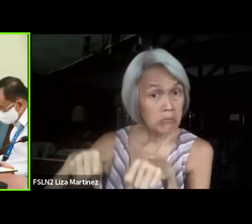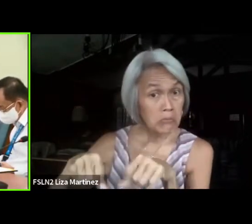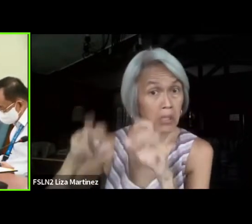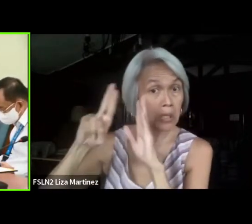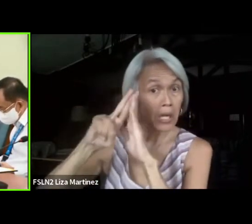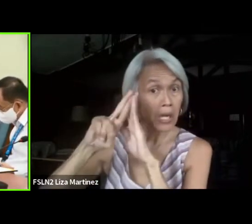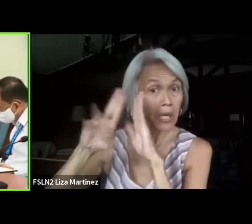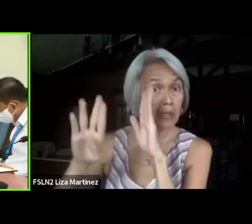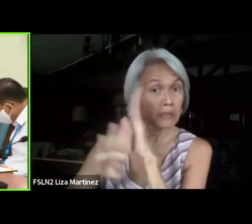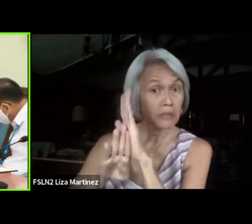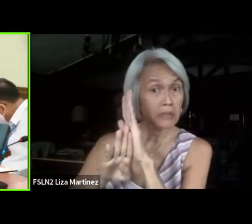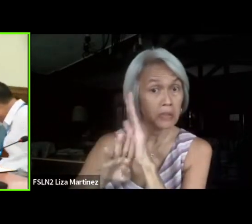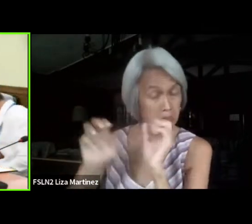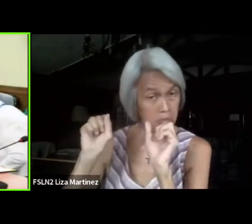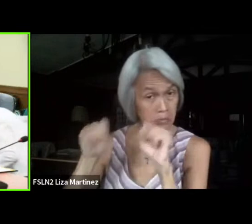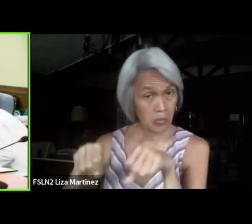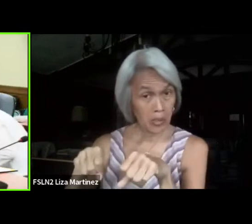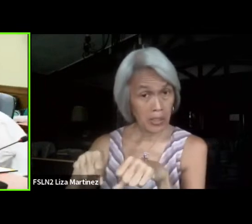na lang po DepEd to